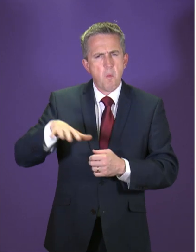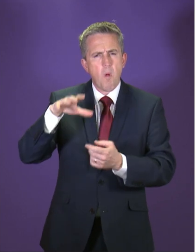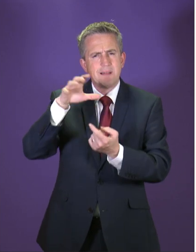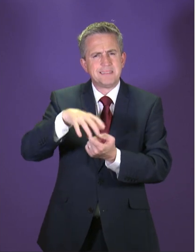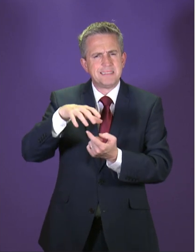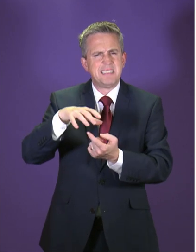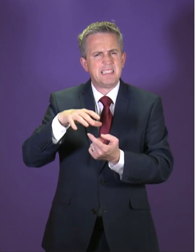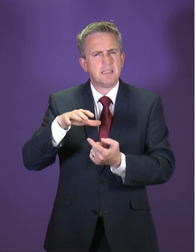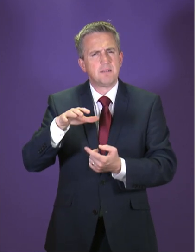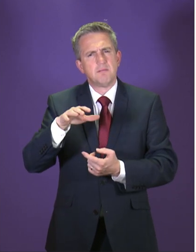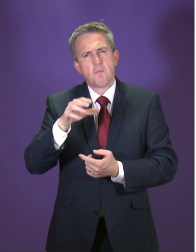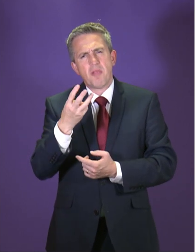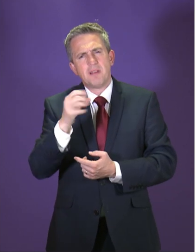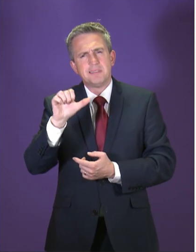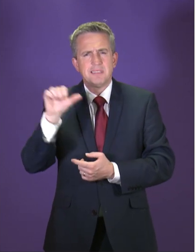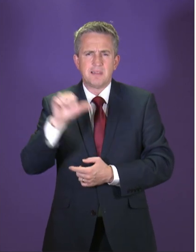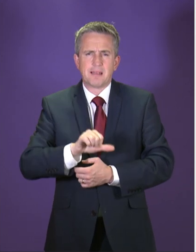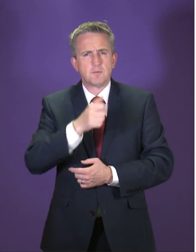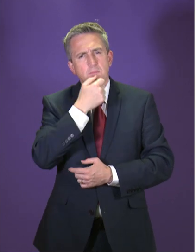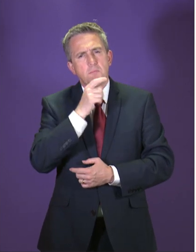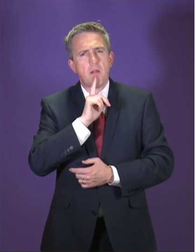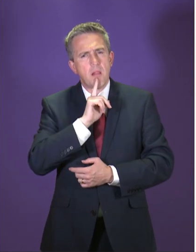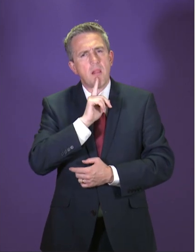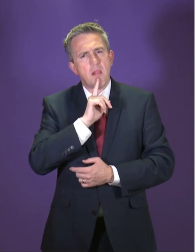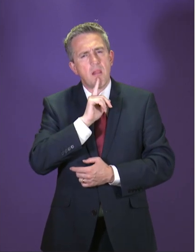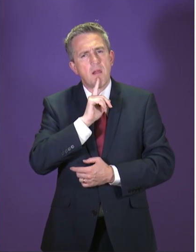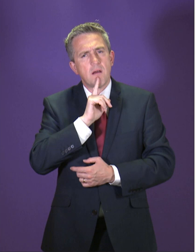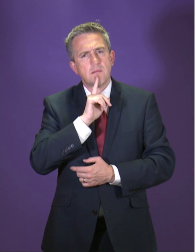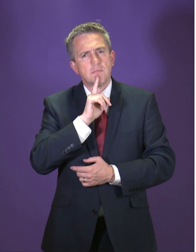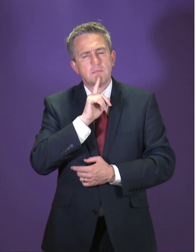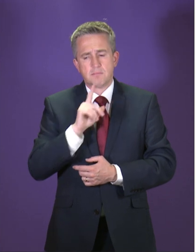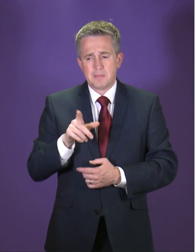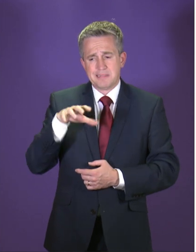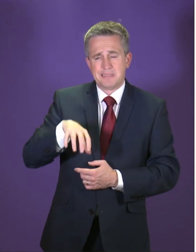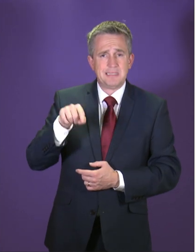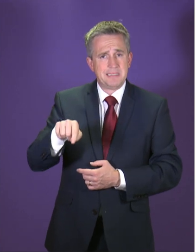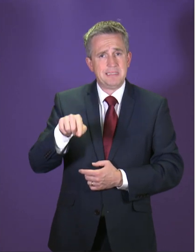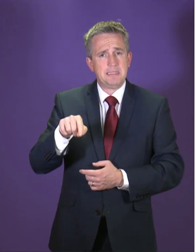with 36,000 inhabitants, a colonial city, which was